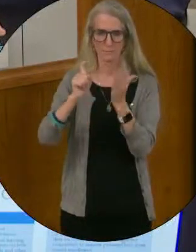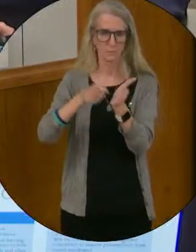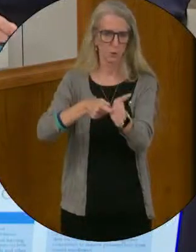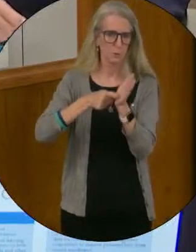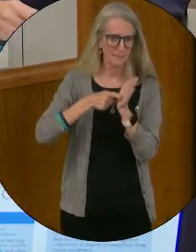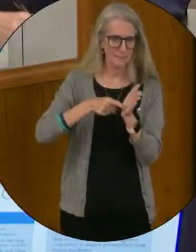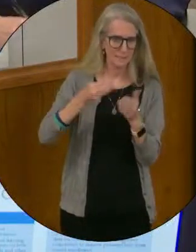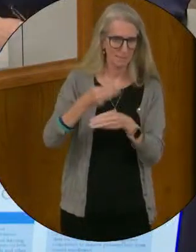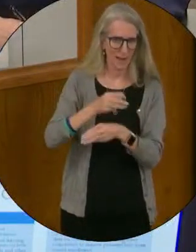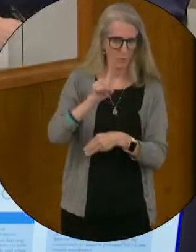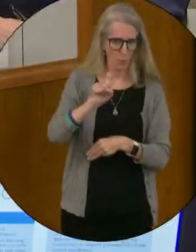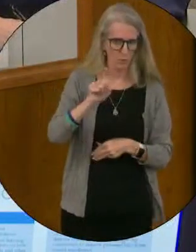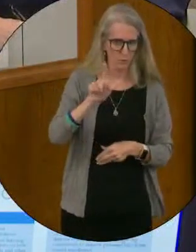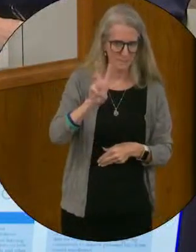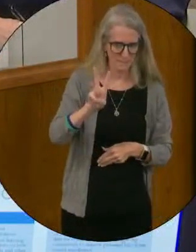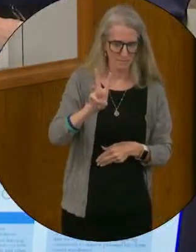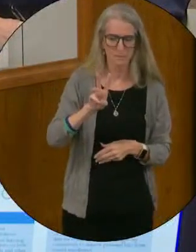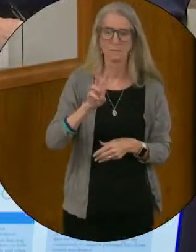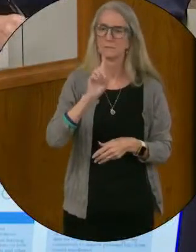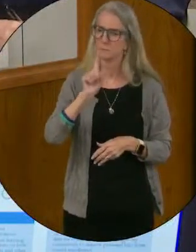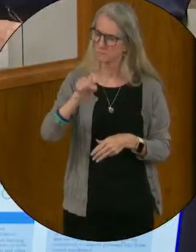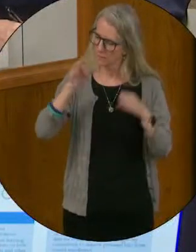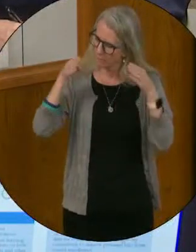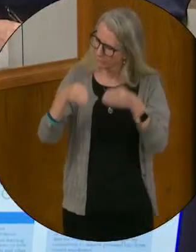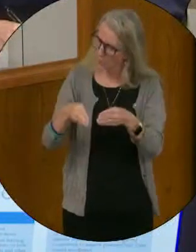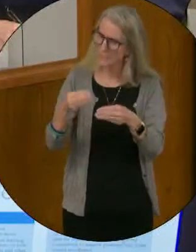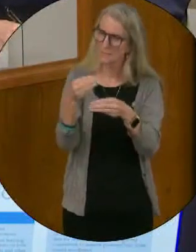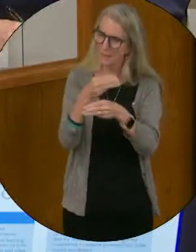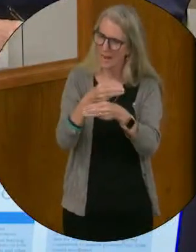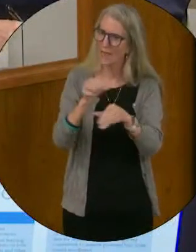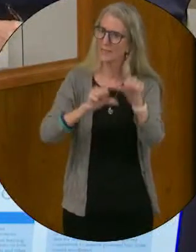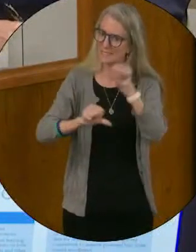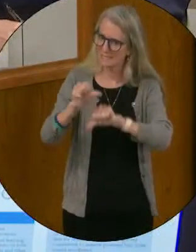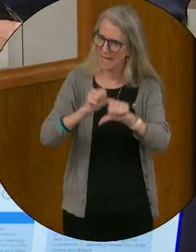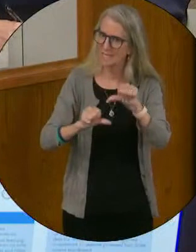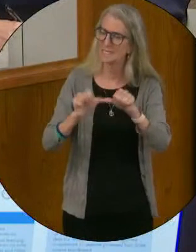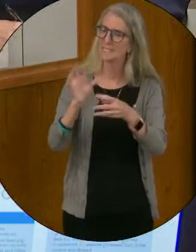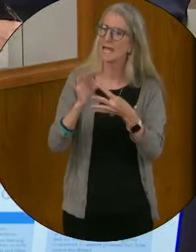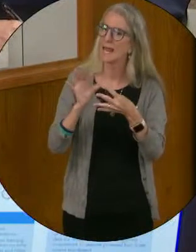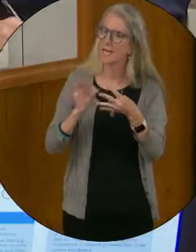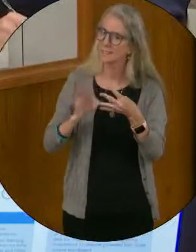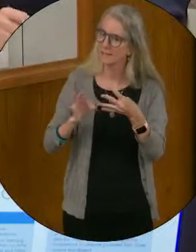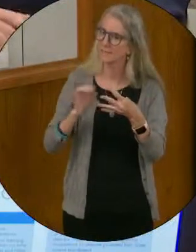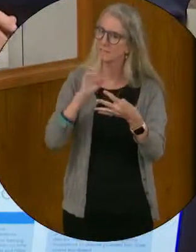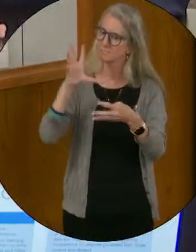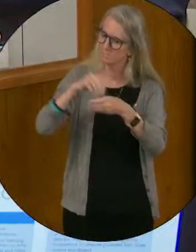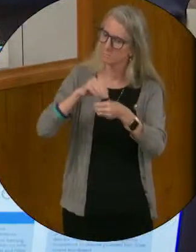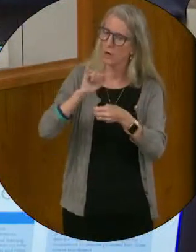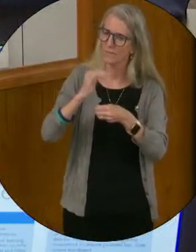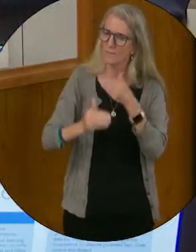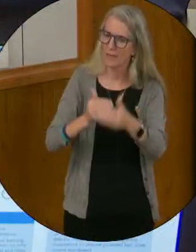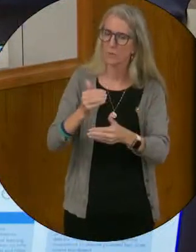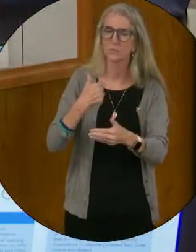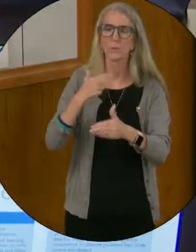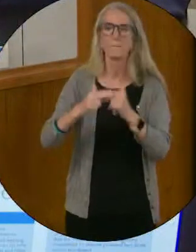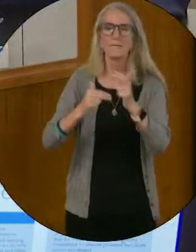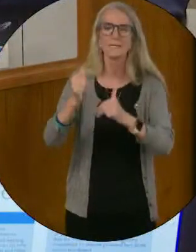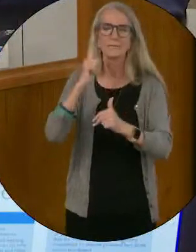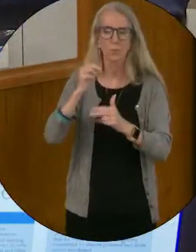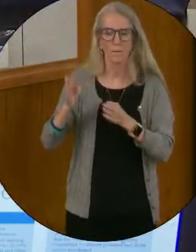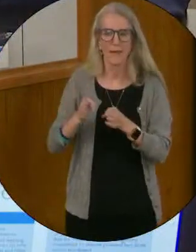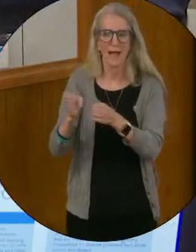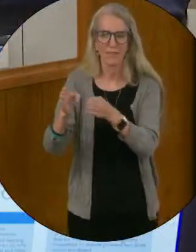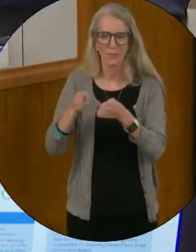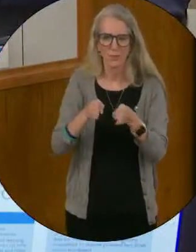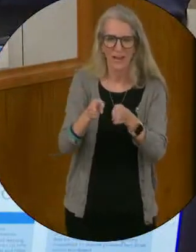126. And you really need to focus on your math and science electives as being part of that pathway. So when we're building four-year pathways, it's really